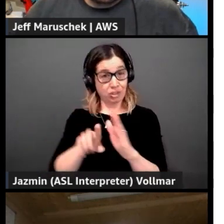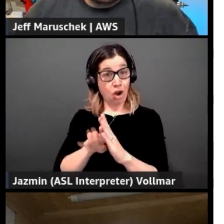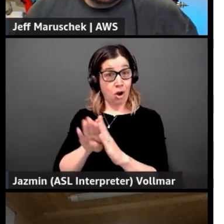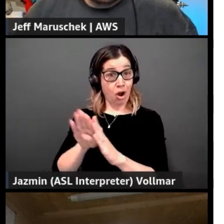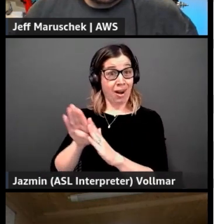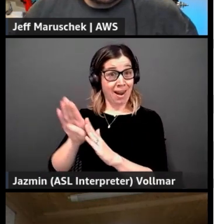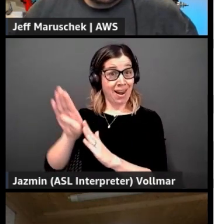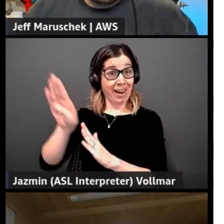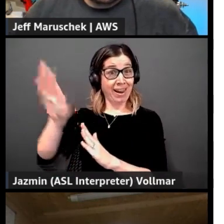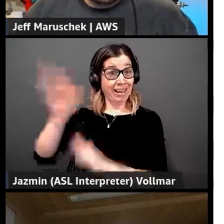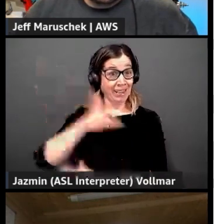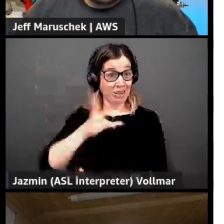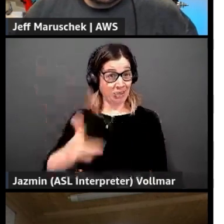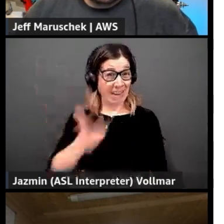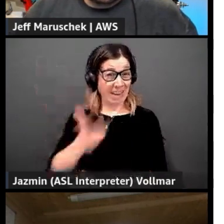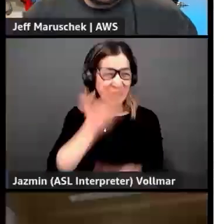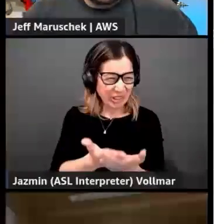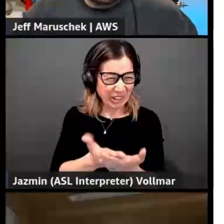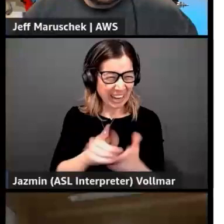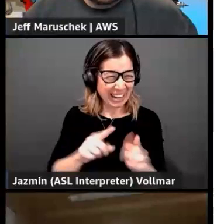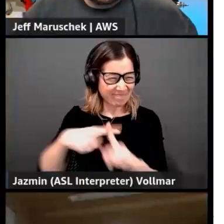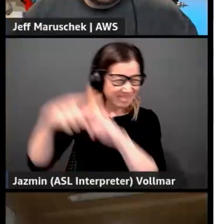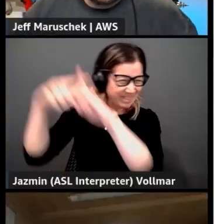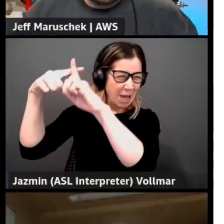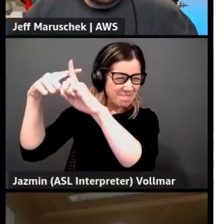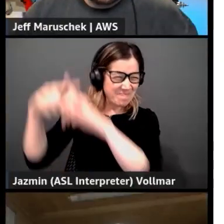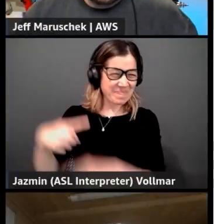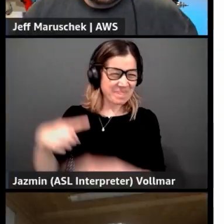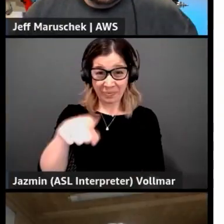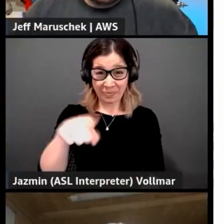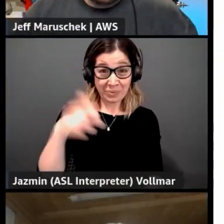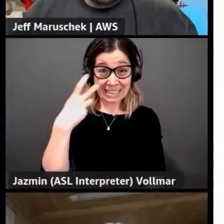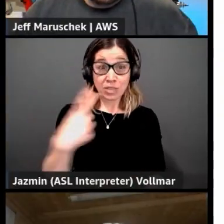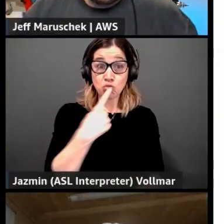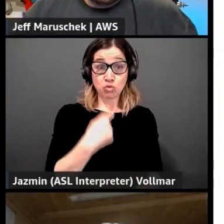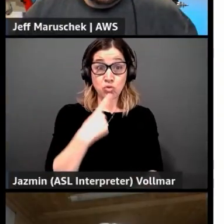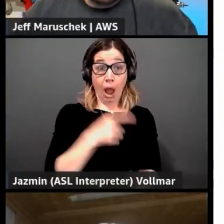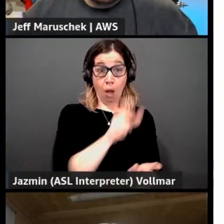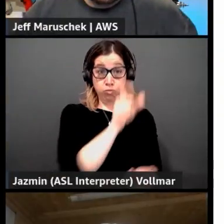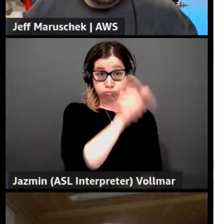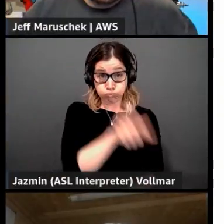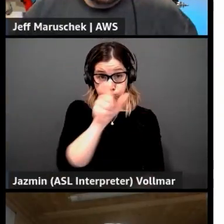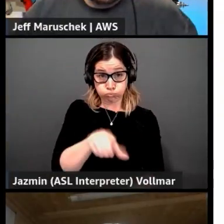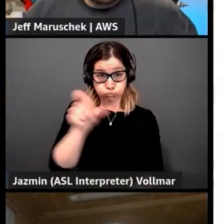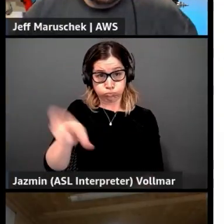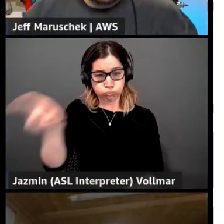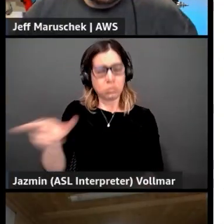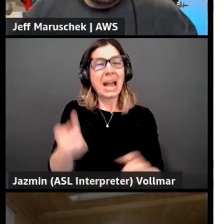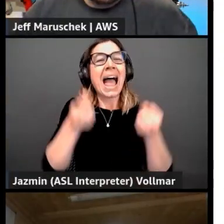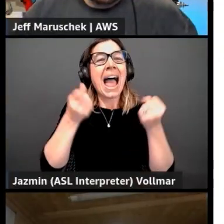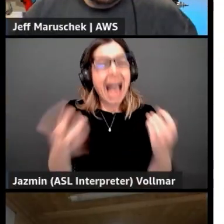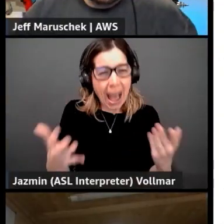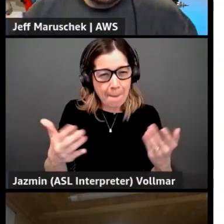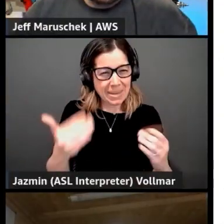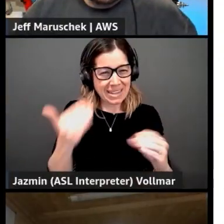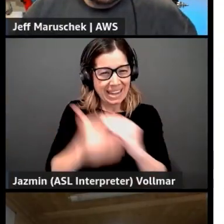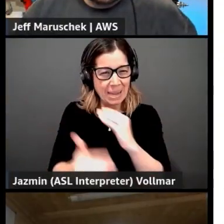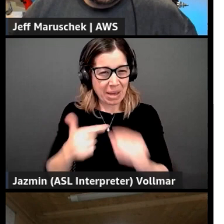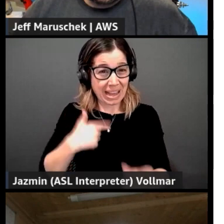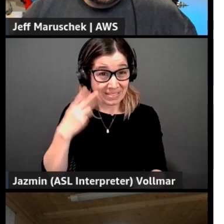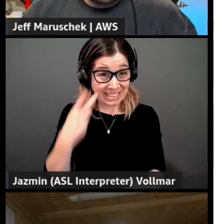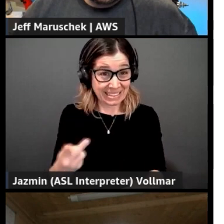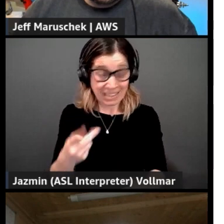receiving, and what's really interesting about this is that you can see these red blocks are how much I sent. So you can see you've actually got